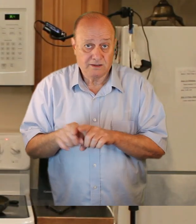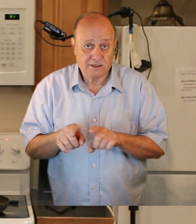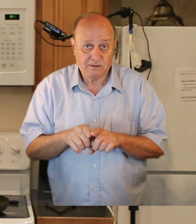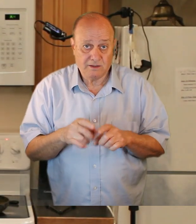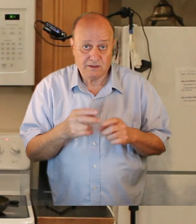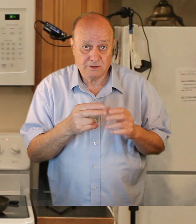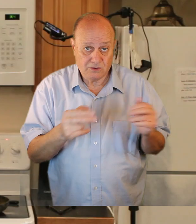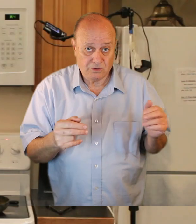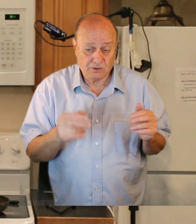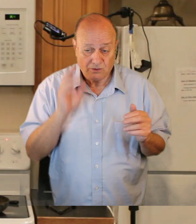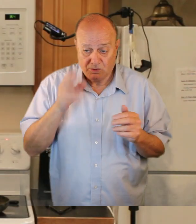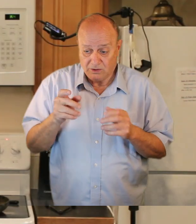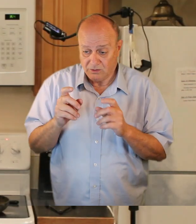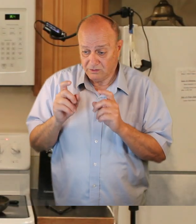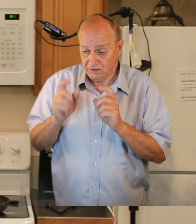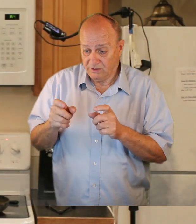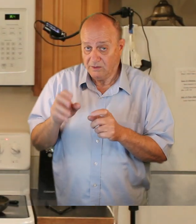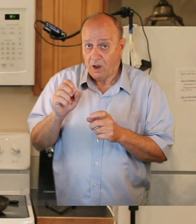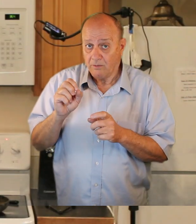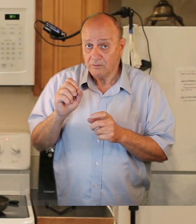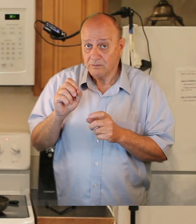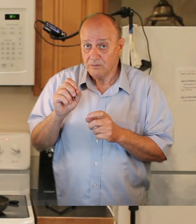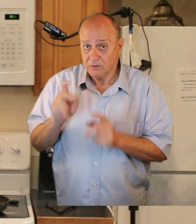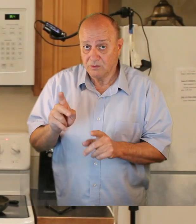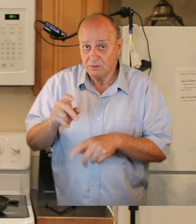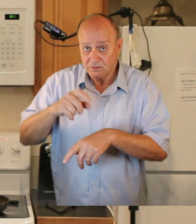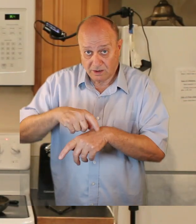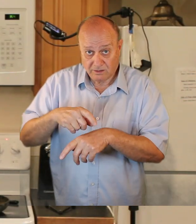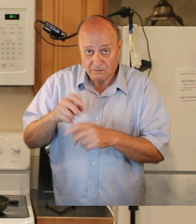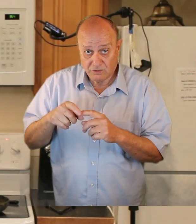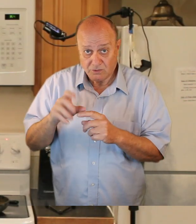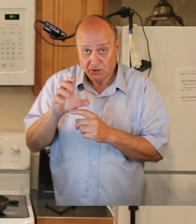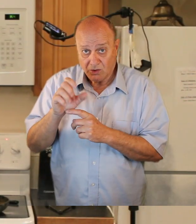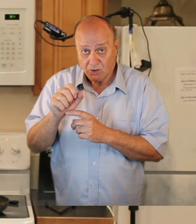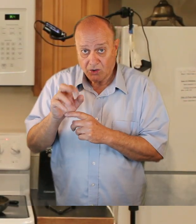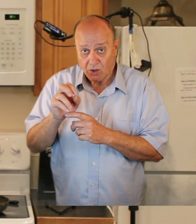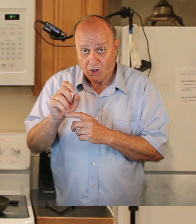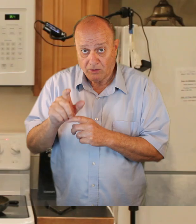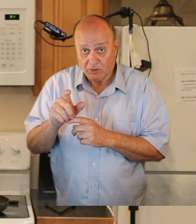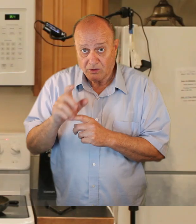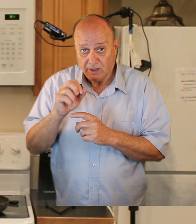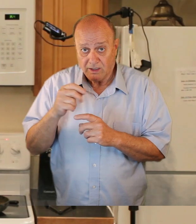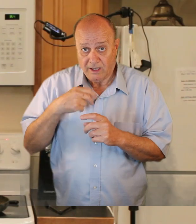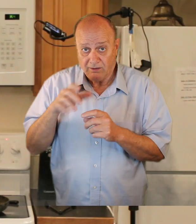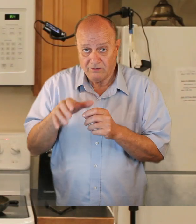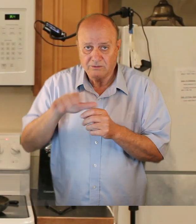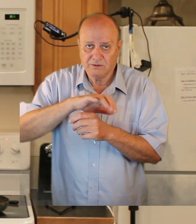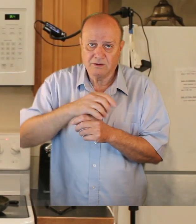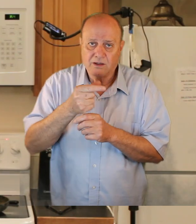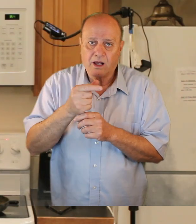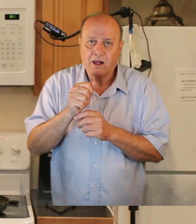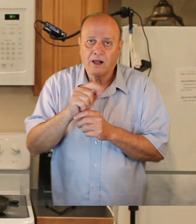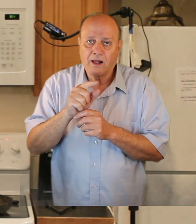And just like the noodles, I'm going to give it an opportunity to actually caramelize and come up with that nice crystal